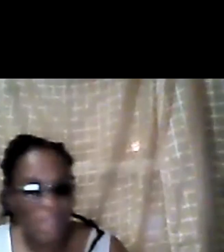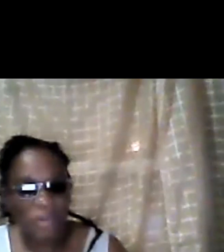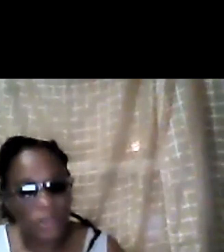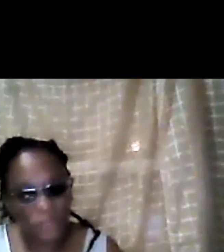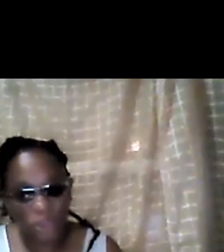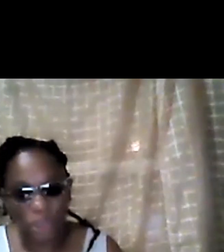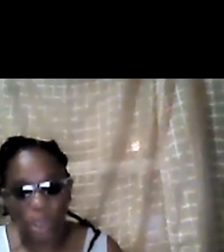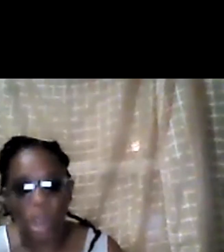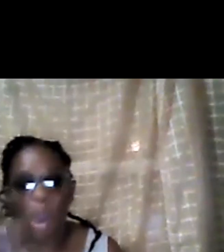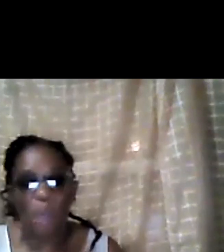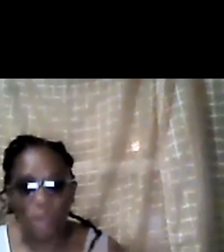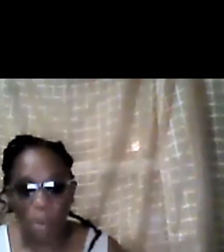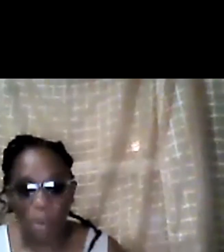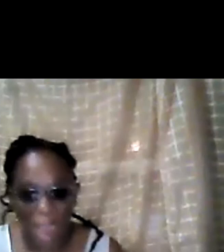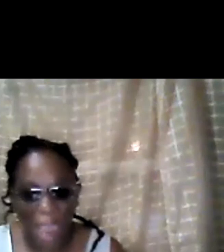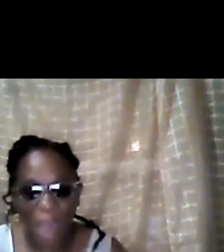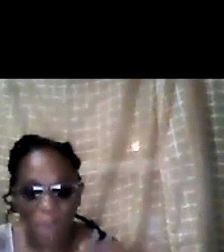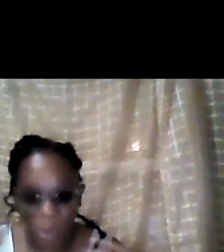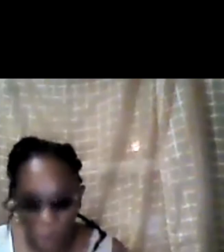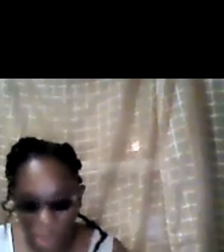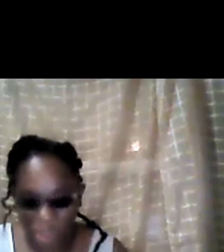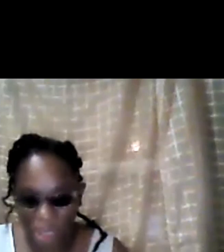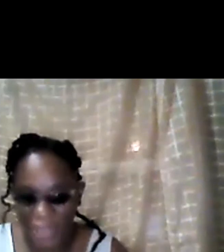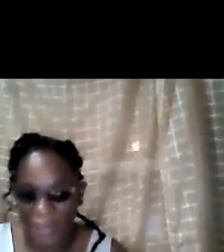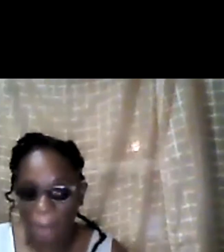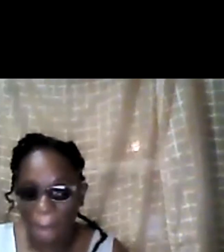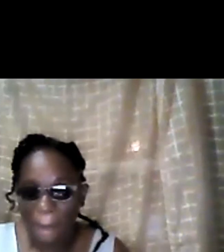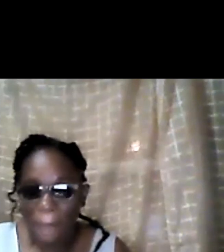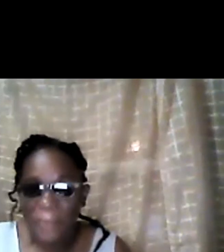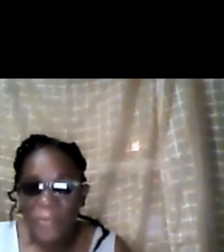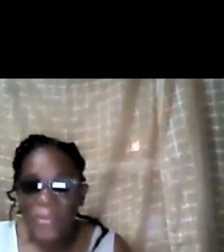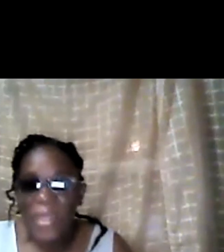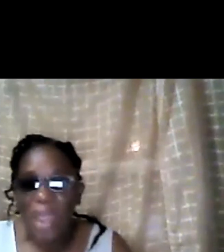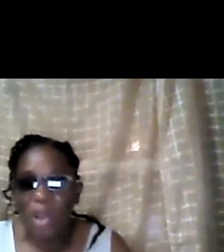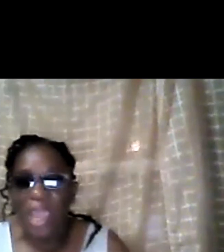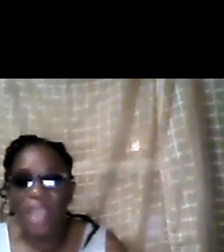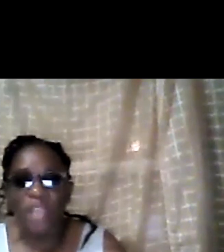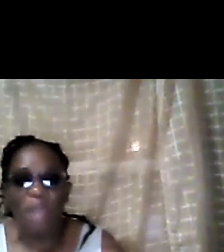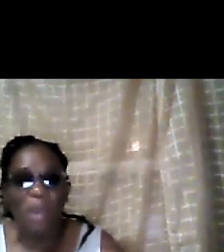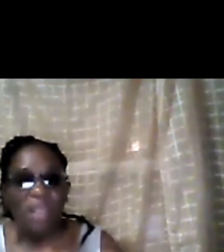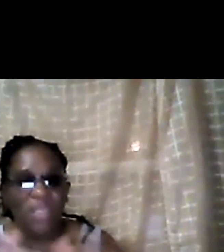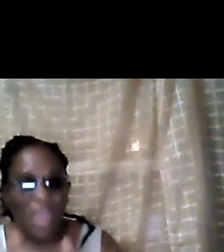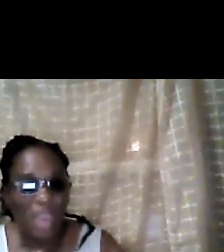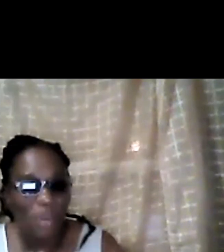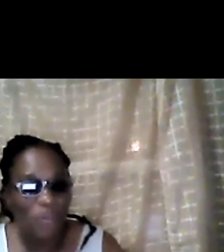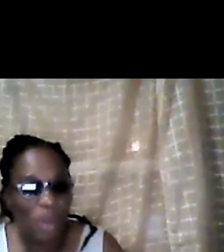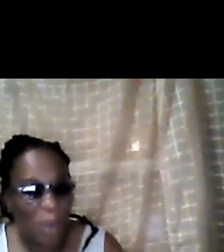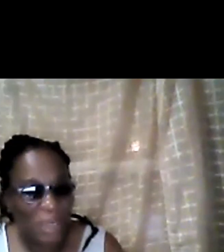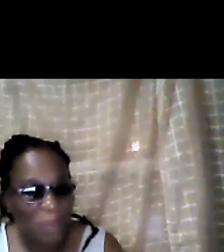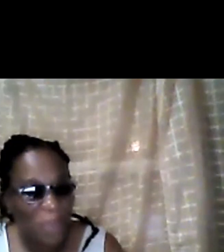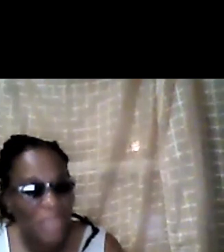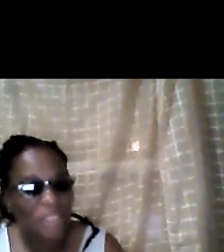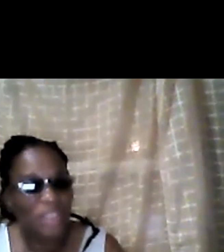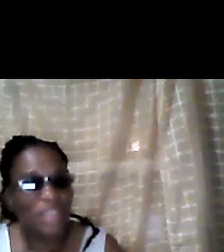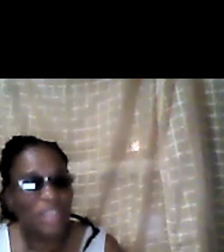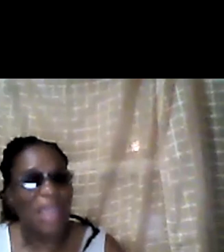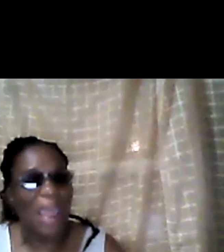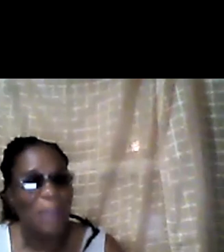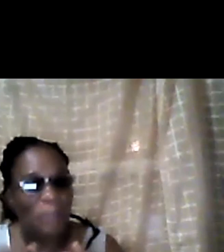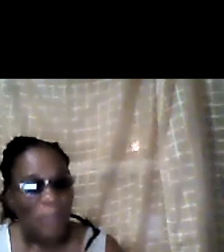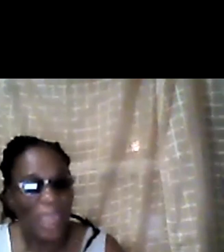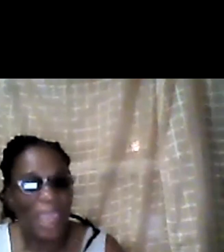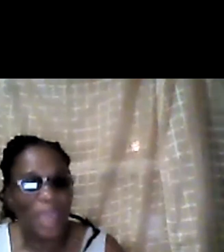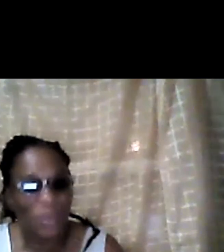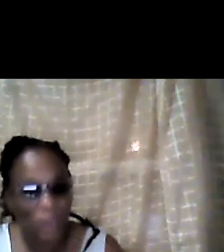on Facebook Zoom, so you can always go back and rewatch again. Okay, so I want to thank you for your participation